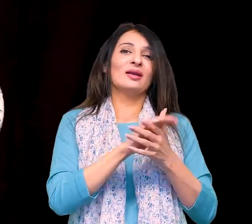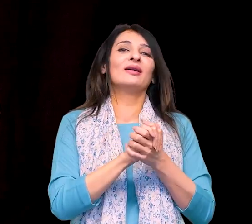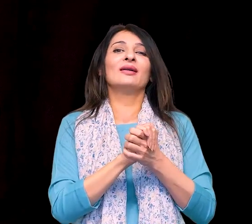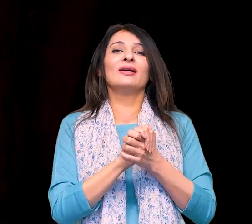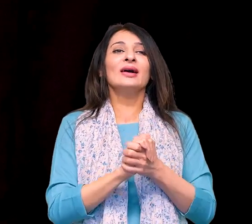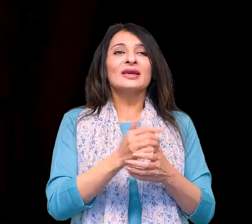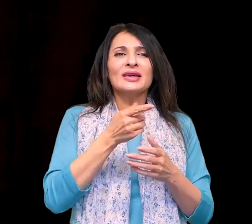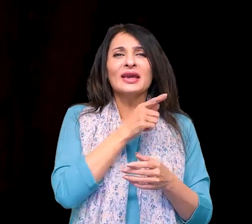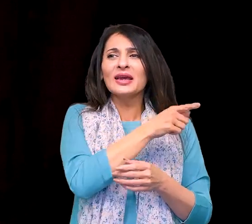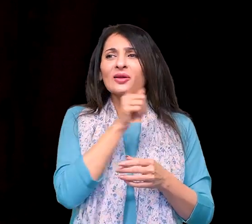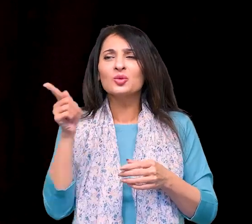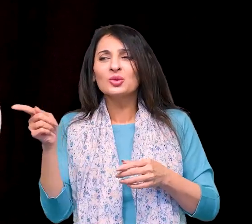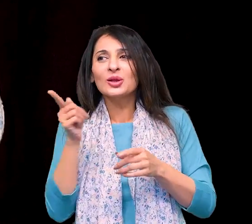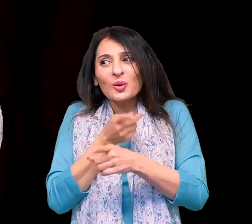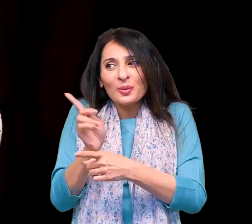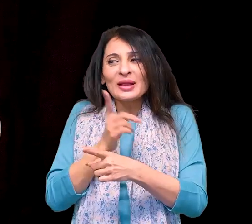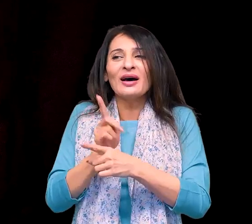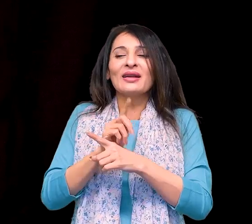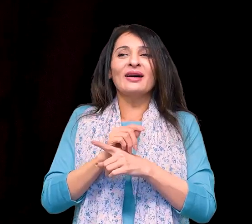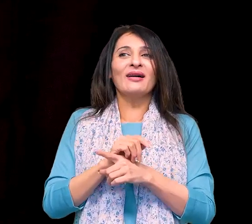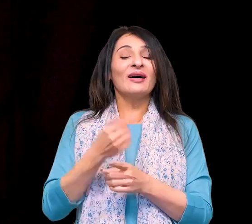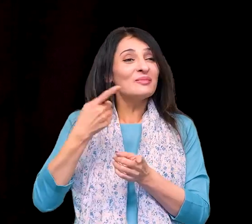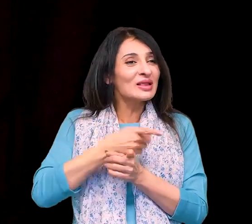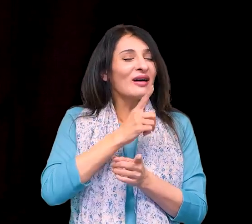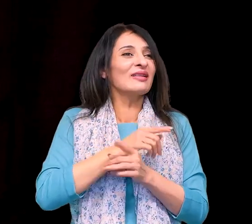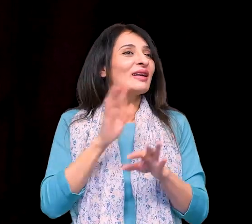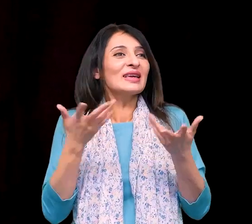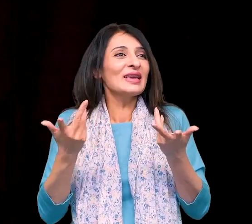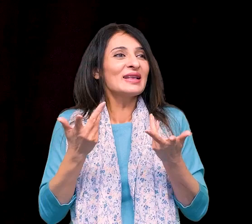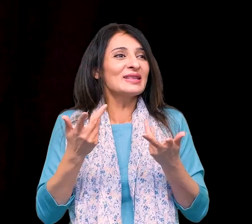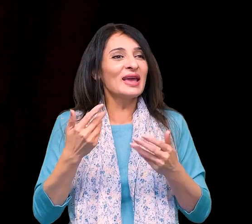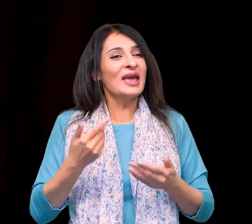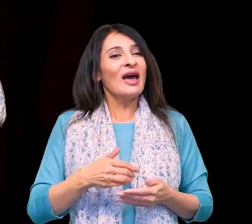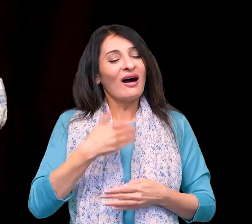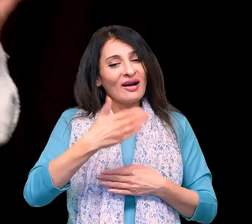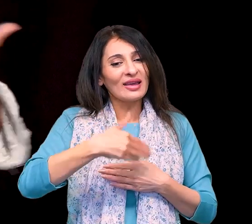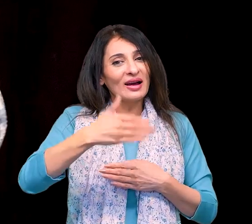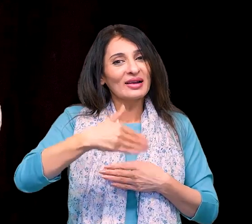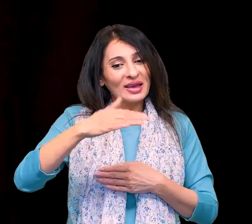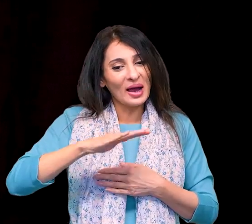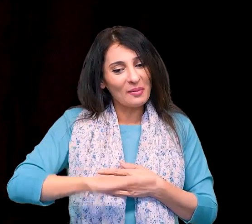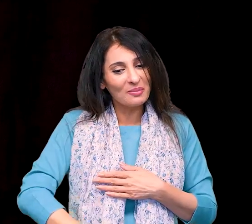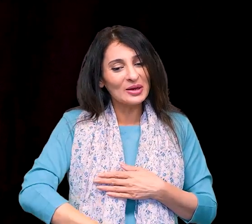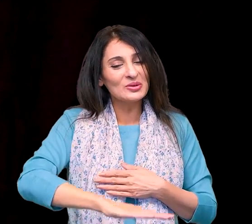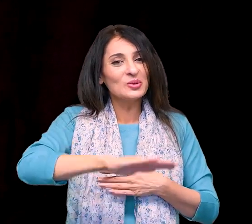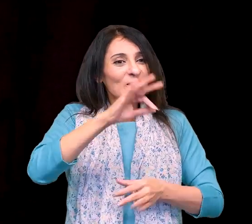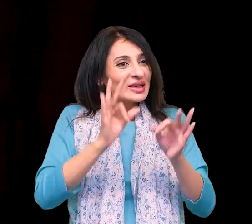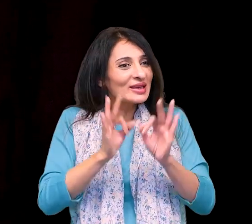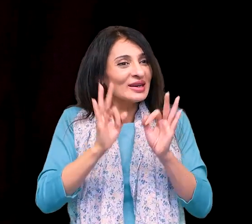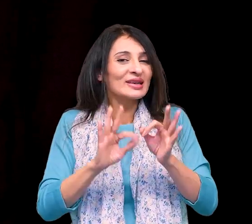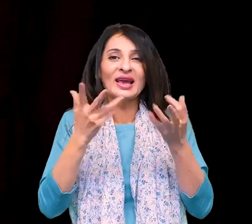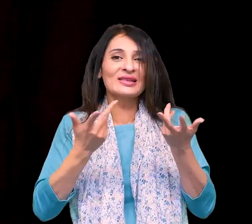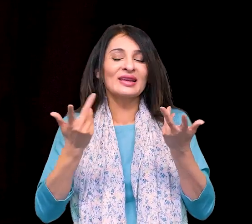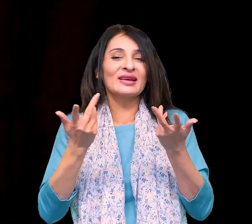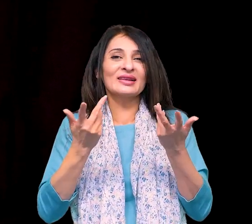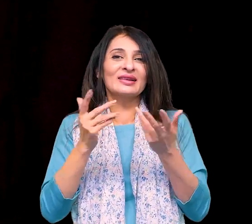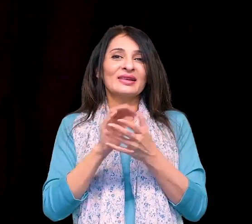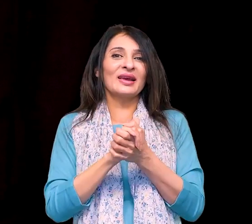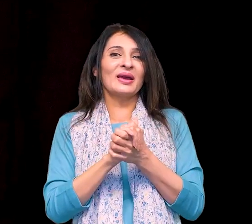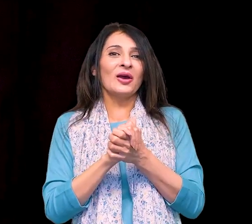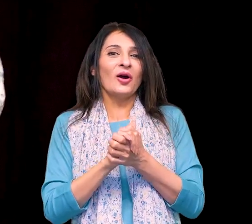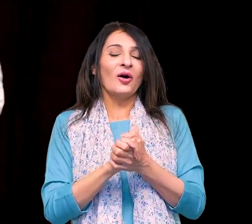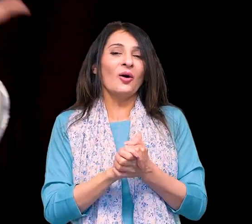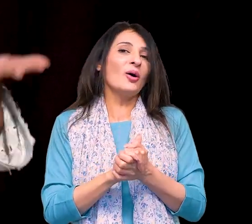feel motivation and inspiration comes in so many ways, from learning from each other, which is what Scaryammi helps you